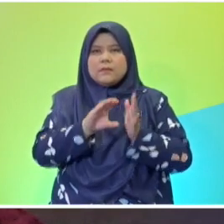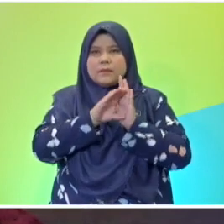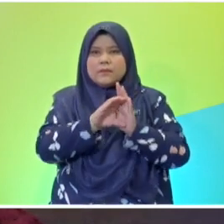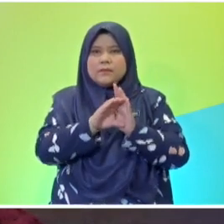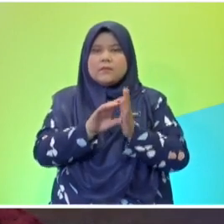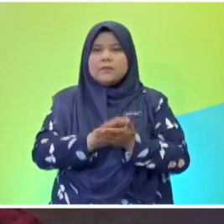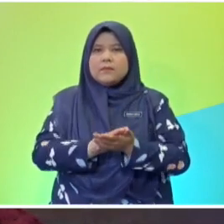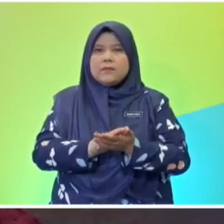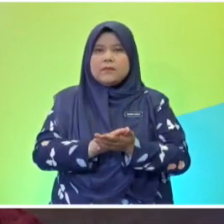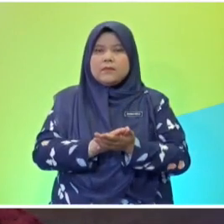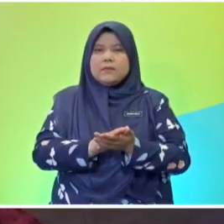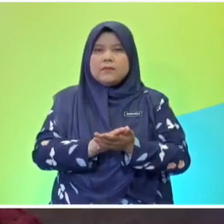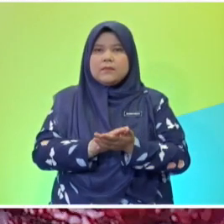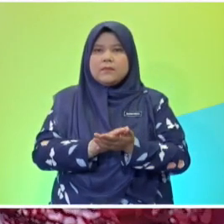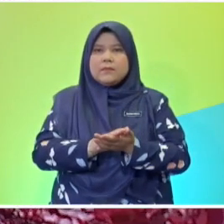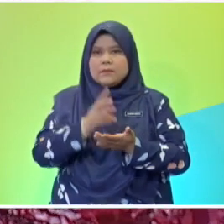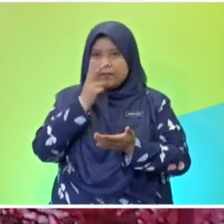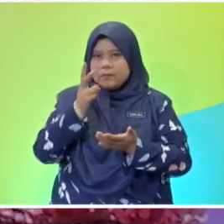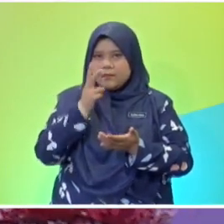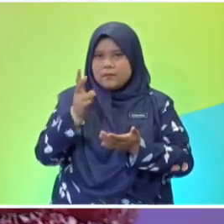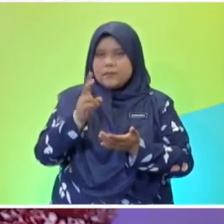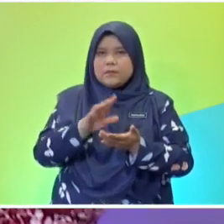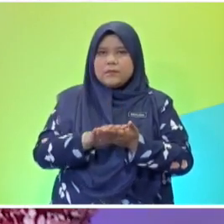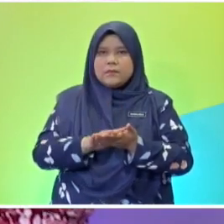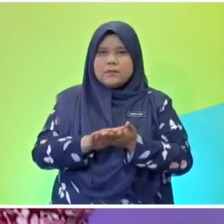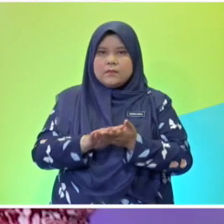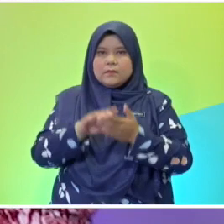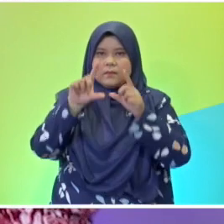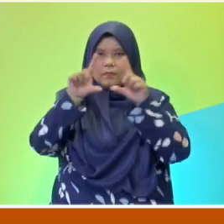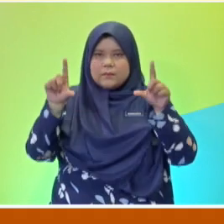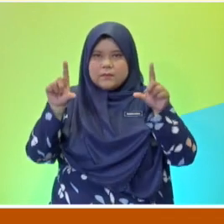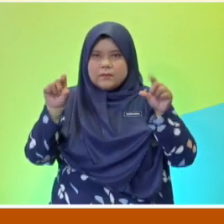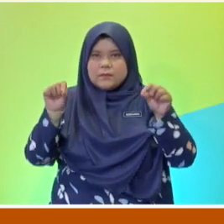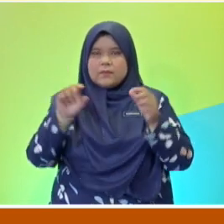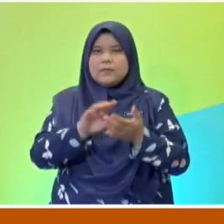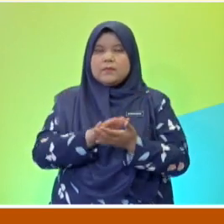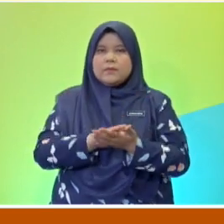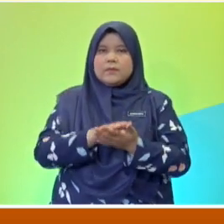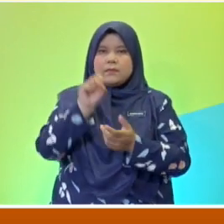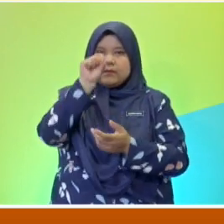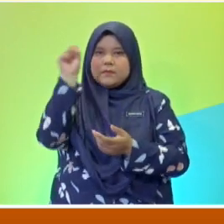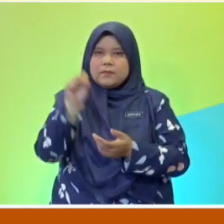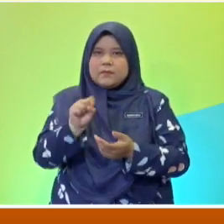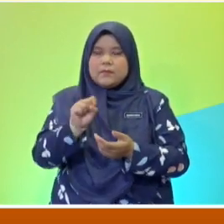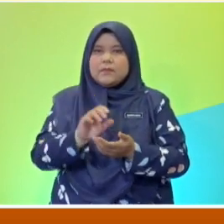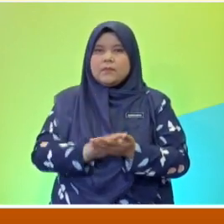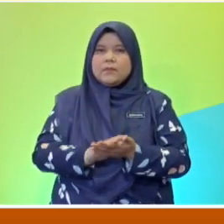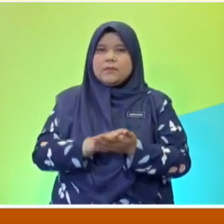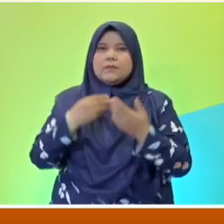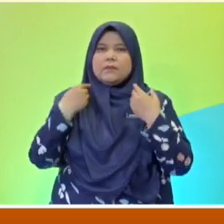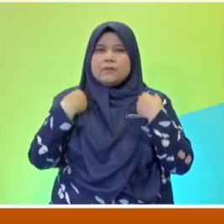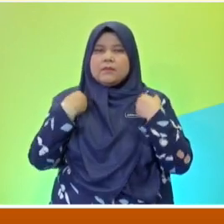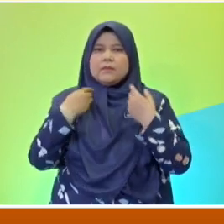Okay, so Chris, as you can see here, there is an advertisement. Okay, the question and the options. Alright.